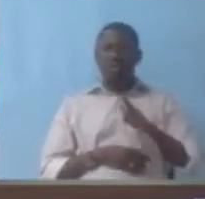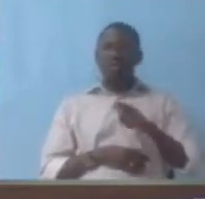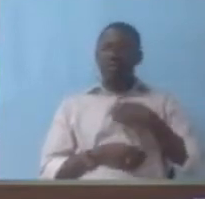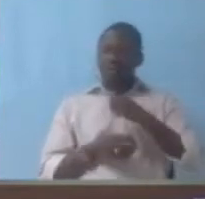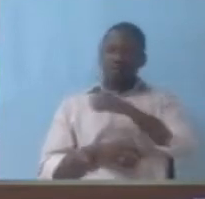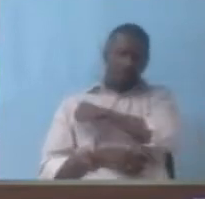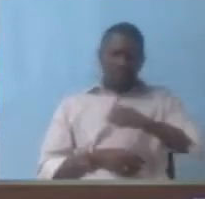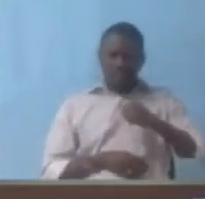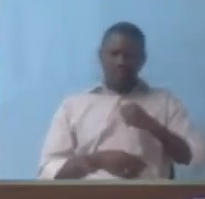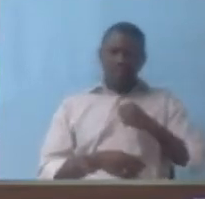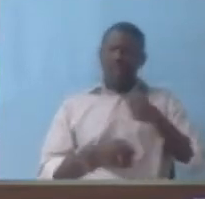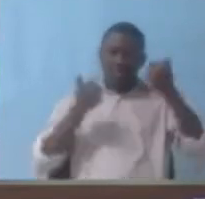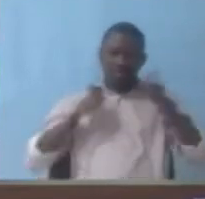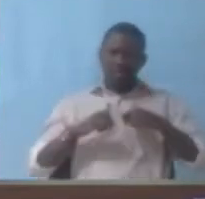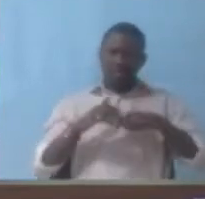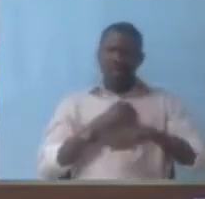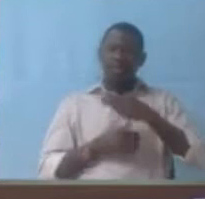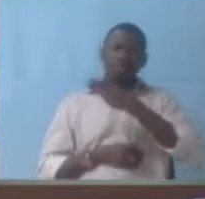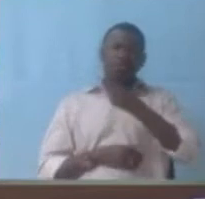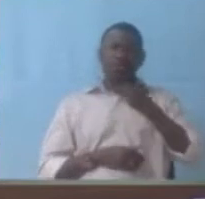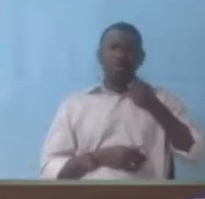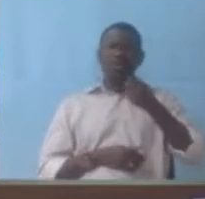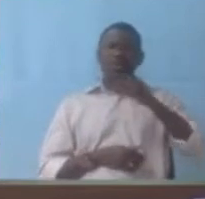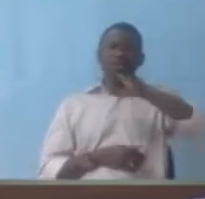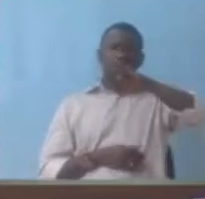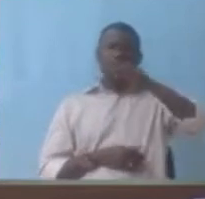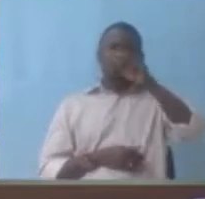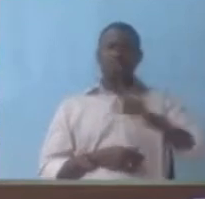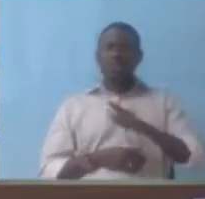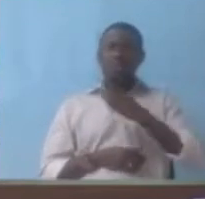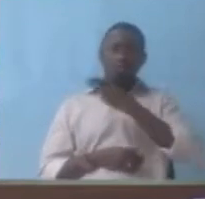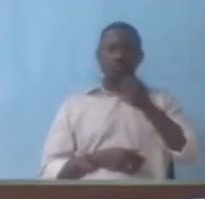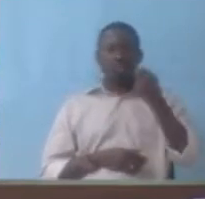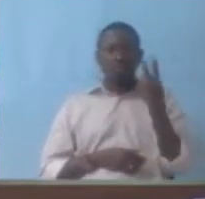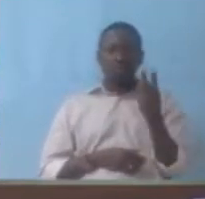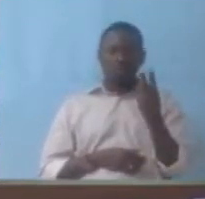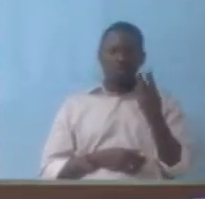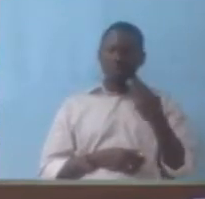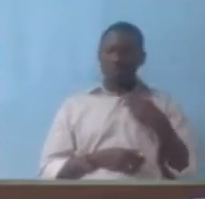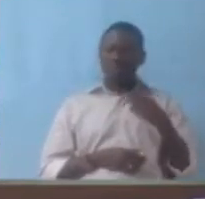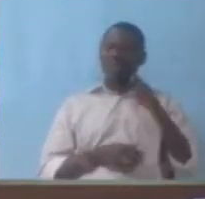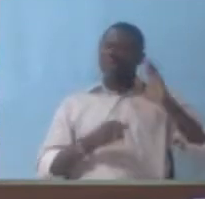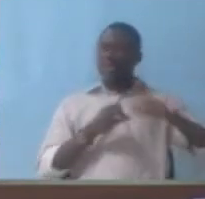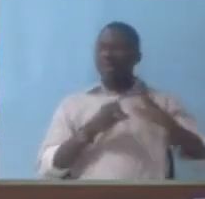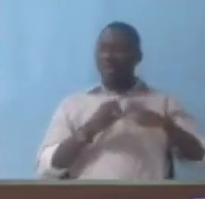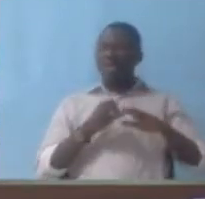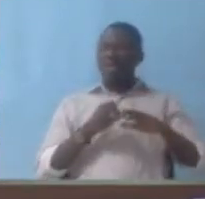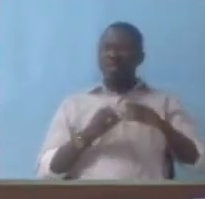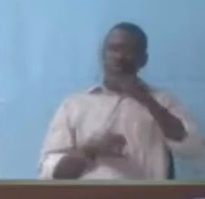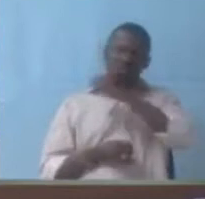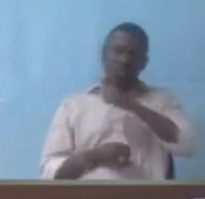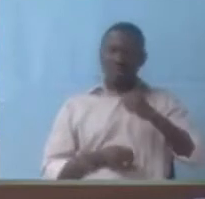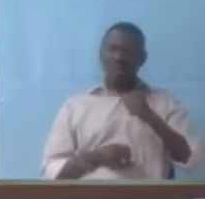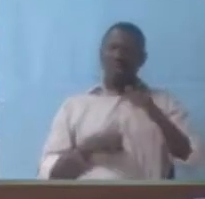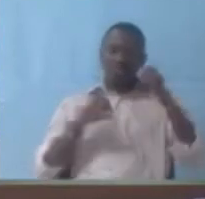the sub-region. July karotil mwanim flo coup d'etat ngamera asekeno wolem coup d'etat laba ngote menkata nyin tundola. From the 60s up